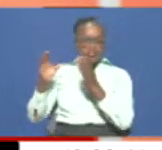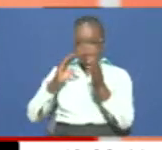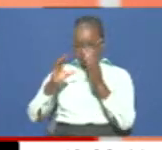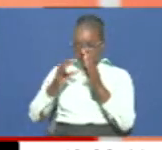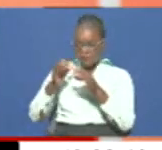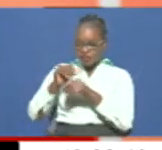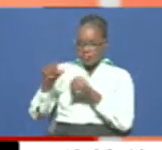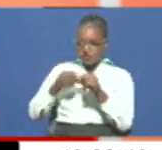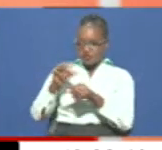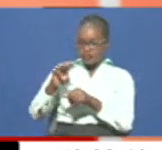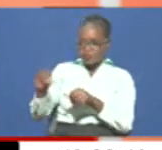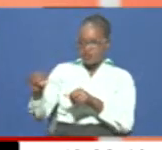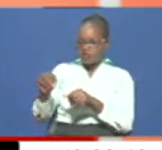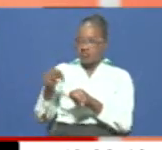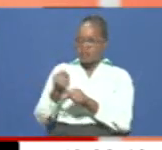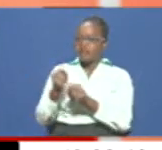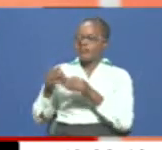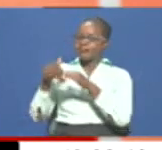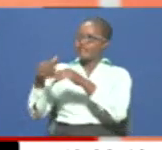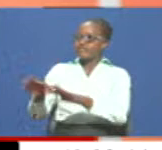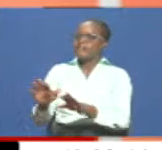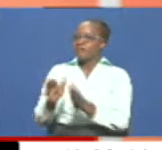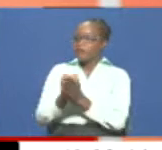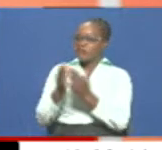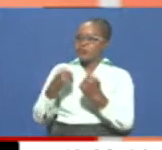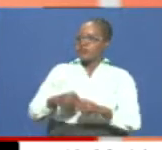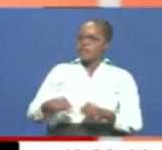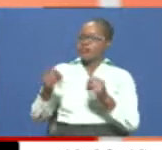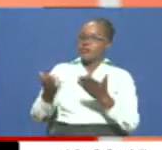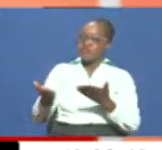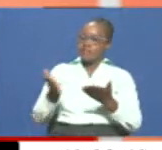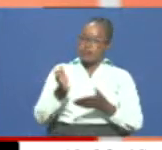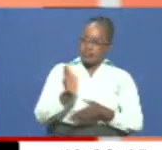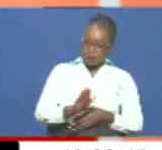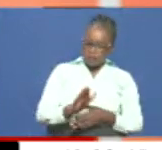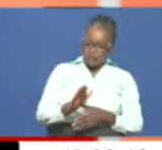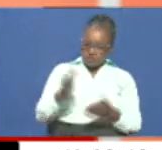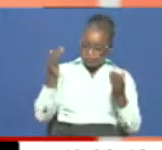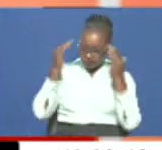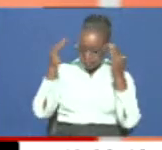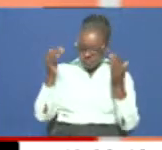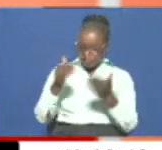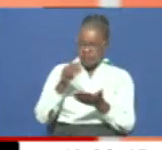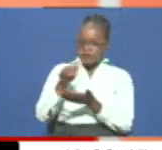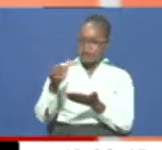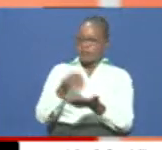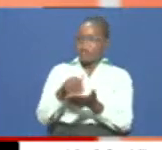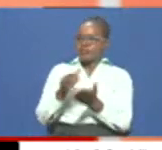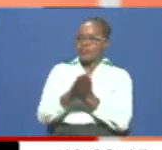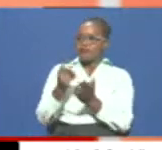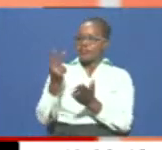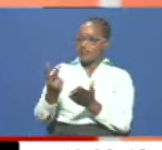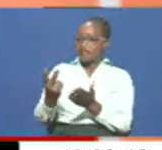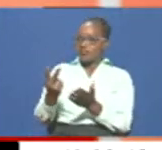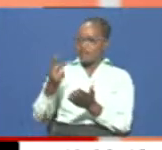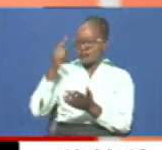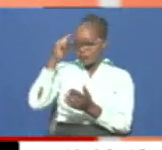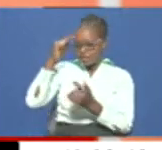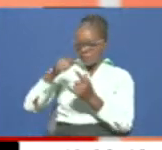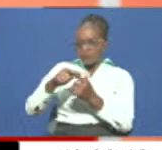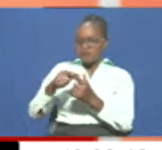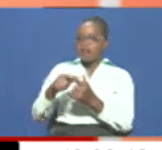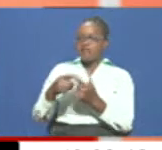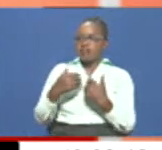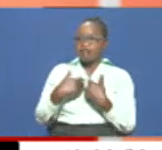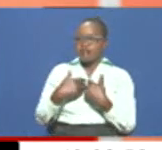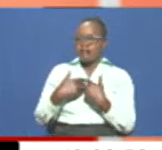what needs to be done had been lost. We've been able to bring it right at the center. We had two main objectives in the last 4 years. One